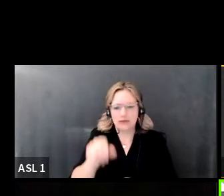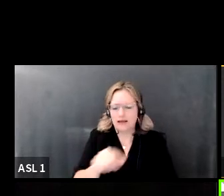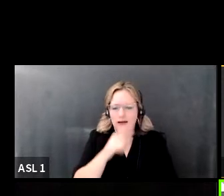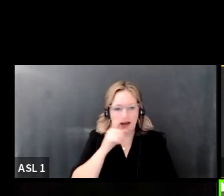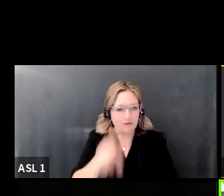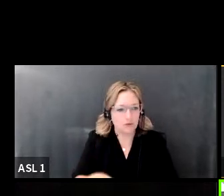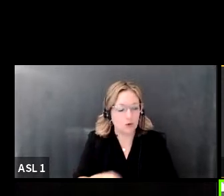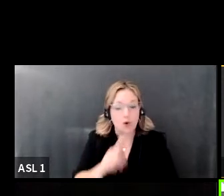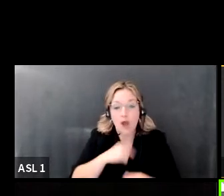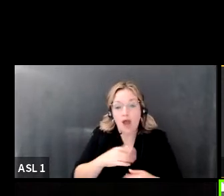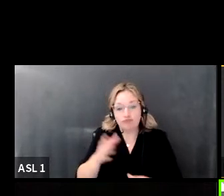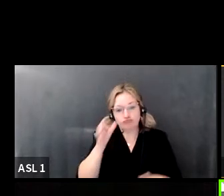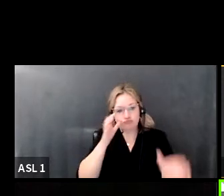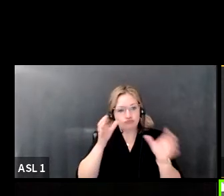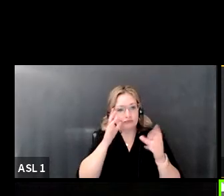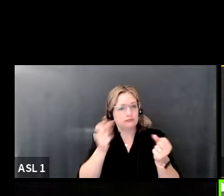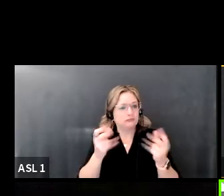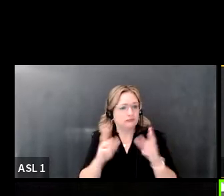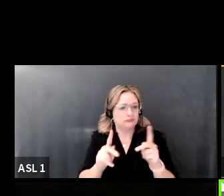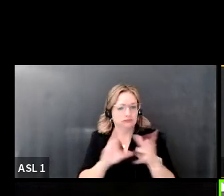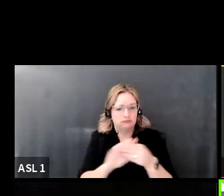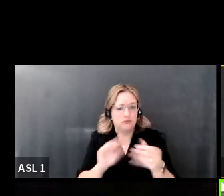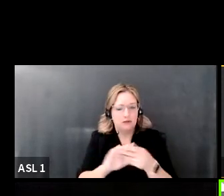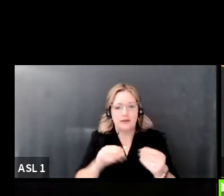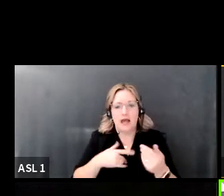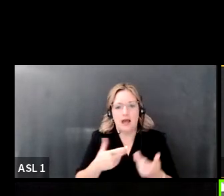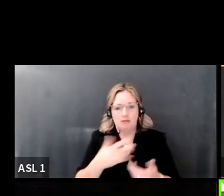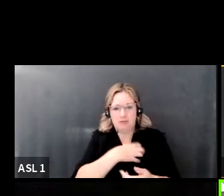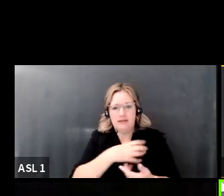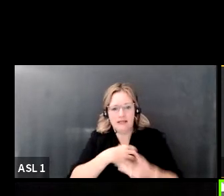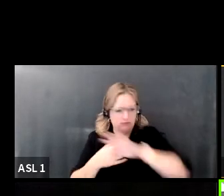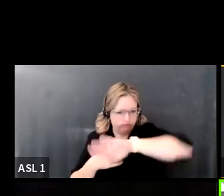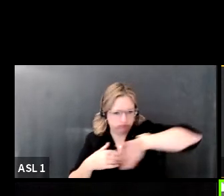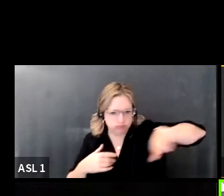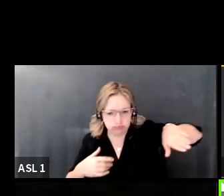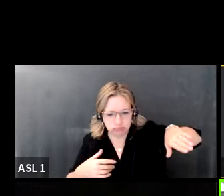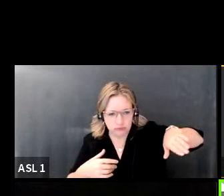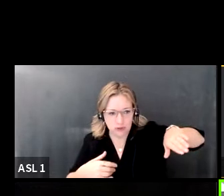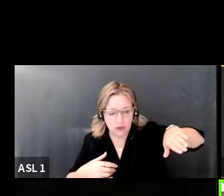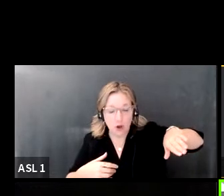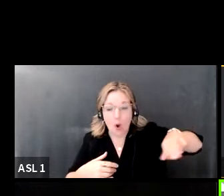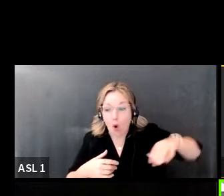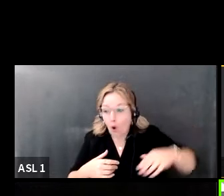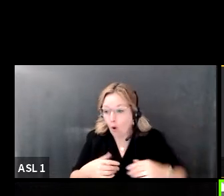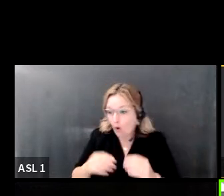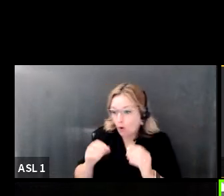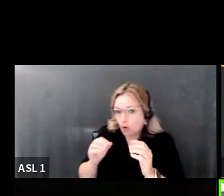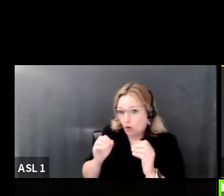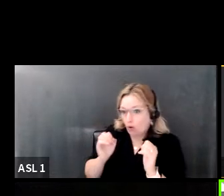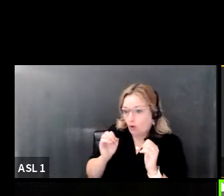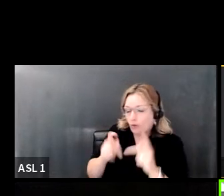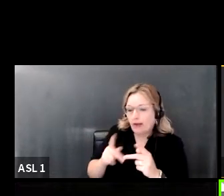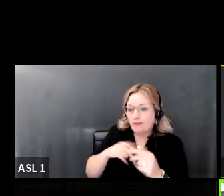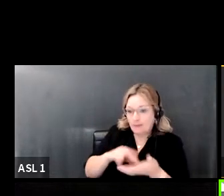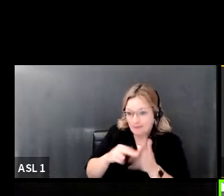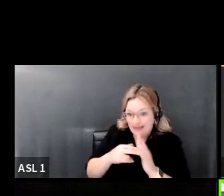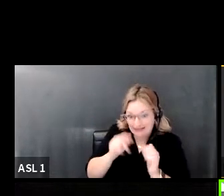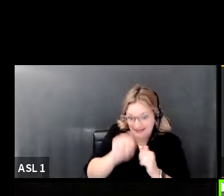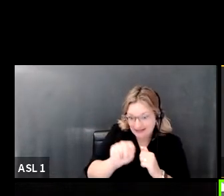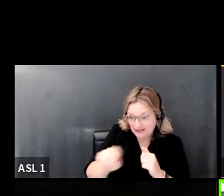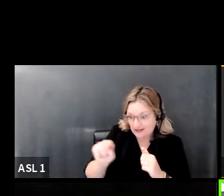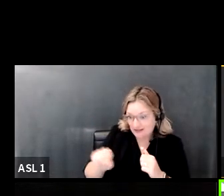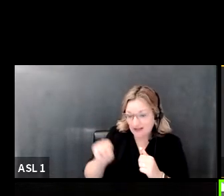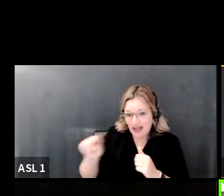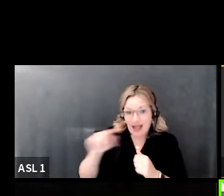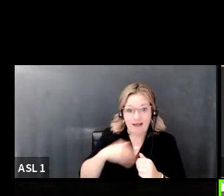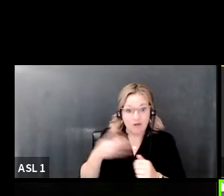say we don't want any involvement of the police service well then that would mean that other service providers have to have their own call taking dispatch center that can